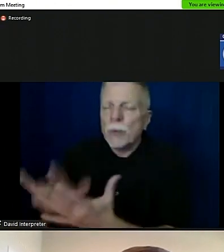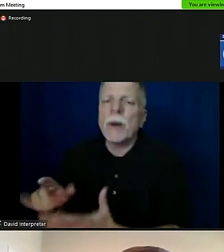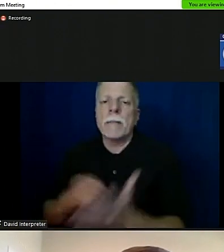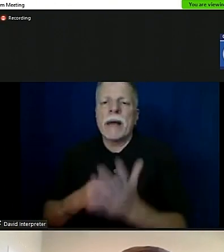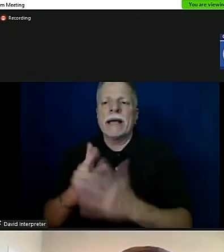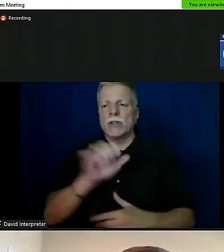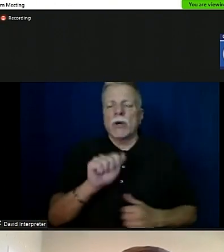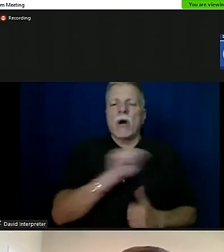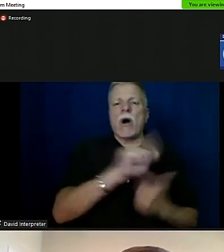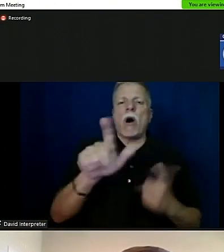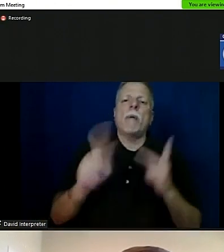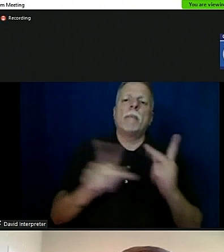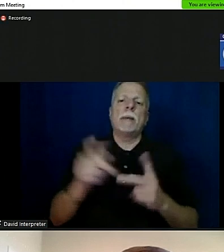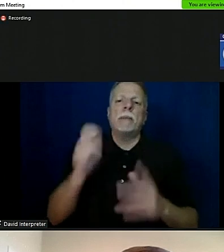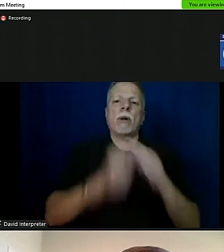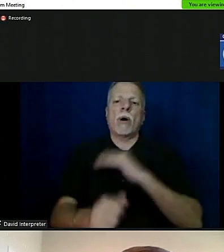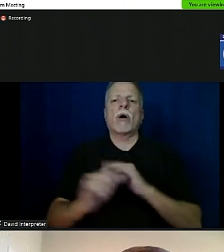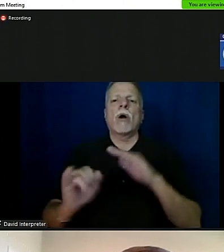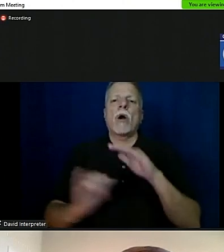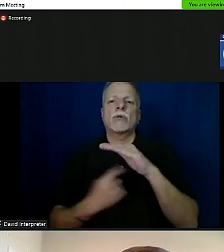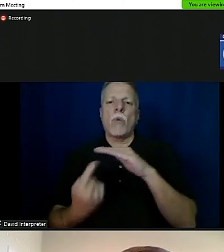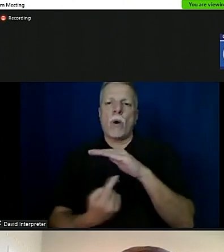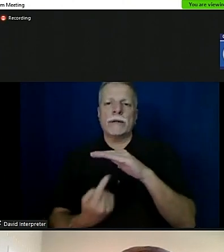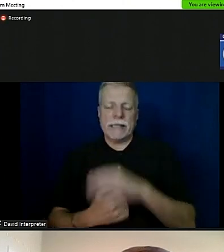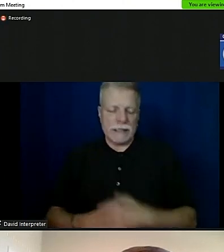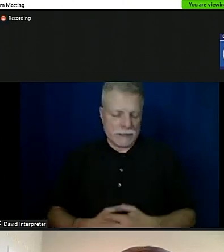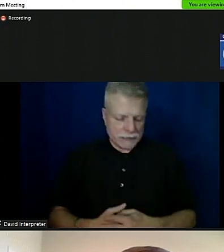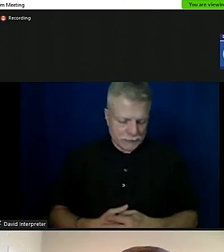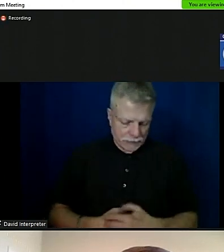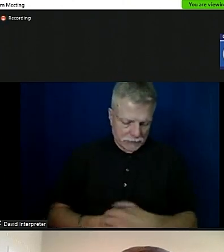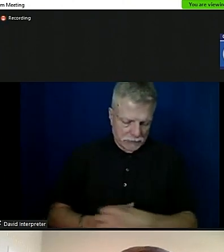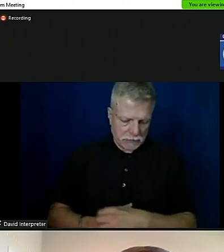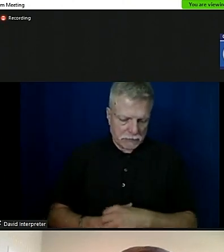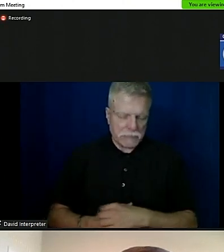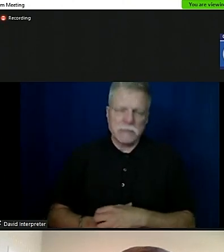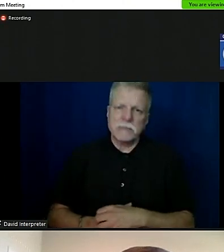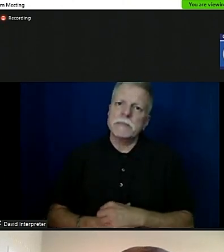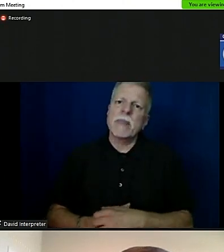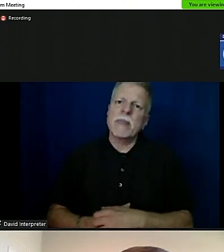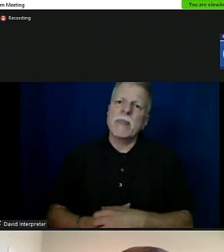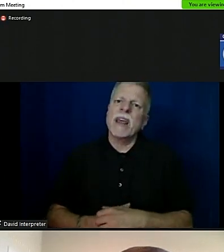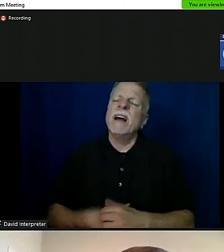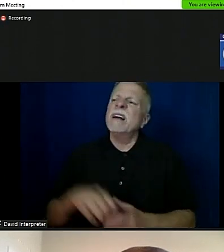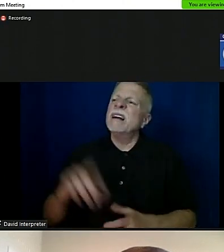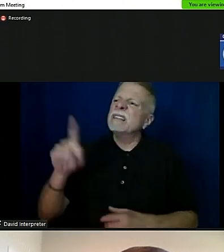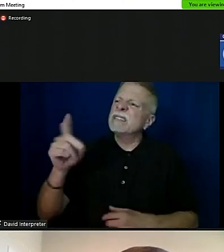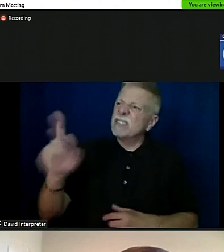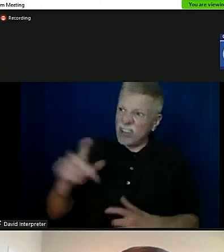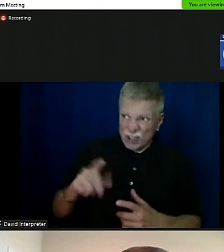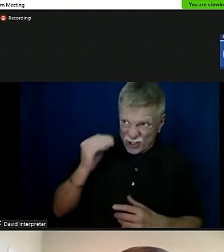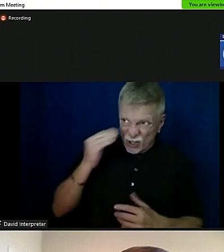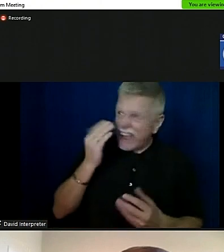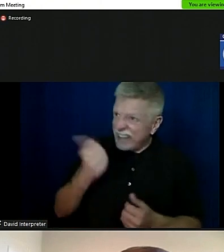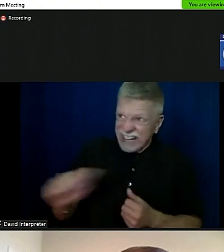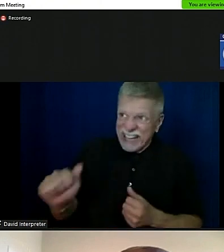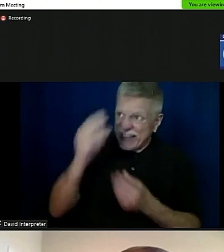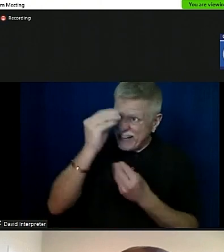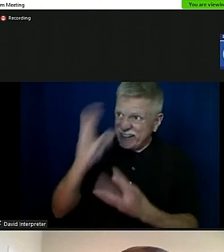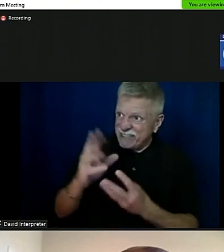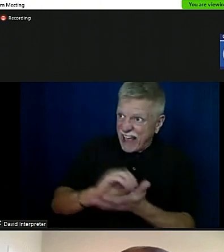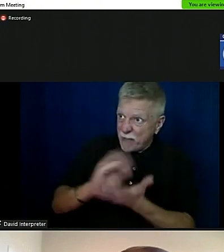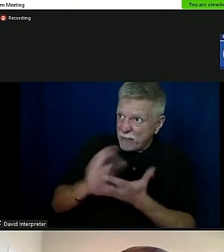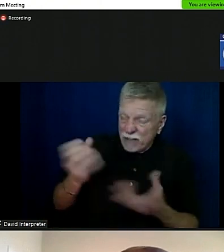are placed in quarantine. Doctor, is there a certain amount of people right now that you can share with us who've been exposed to it